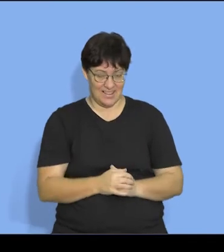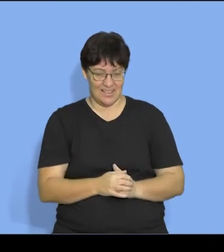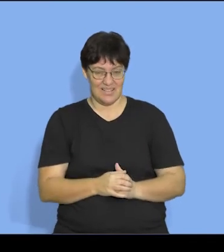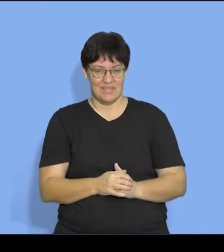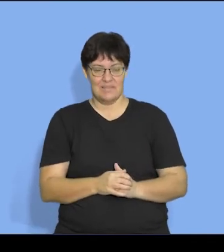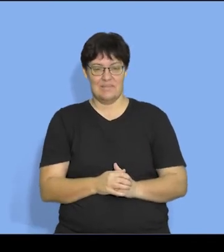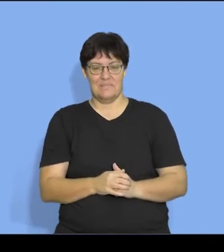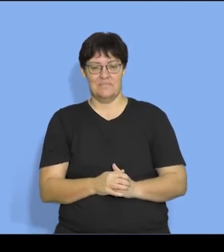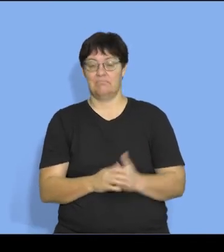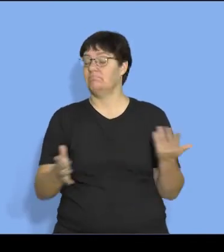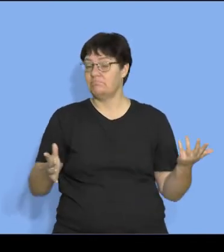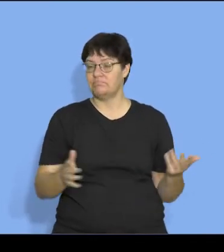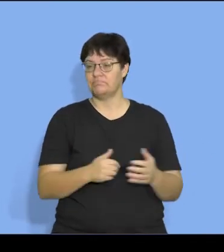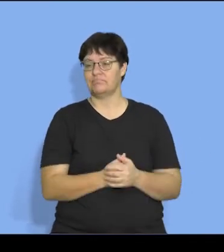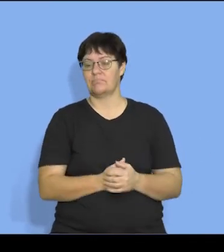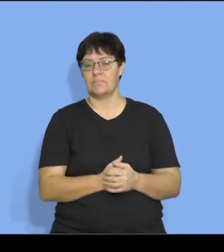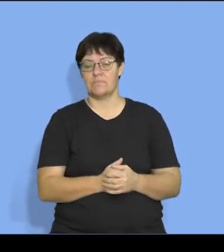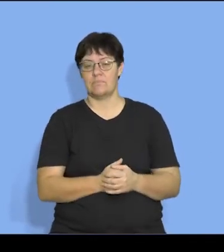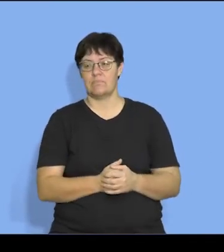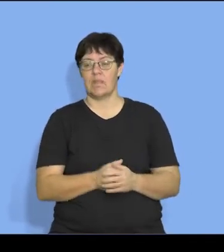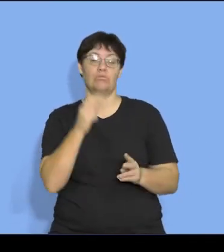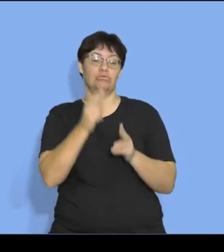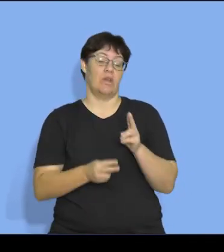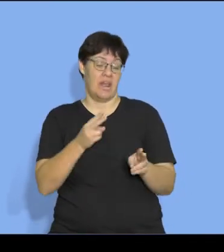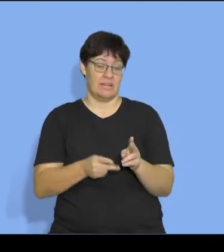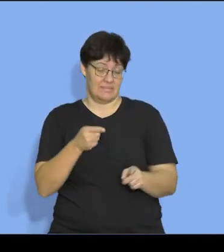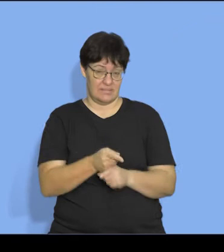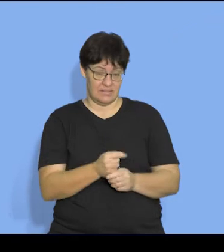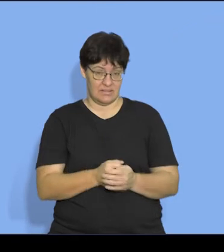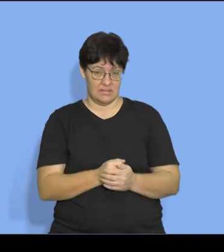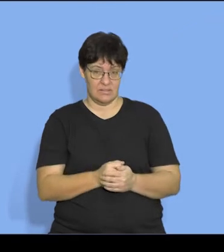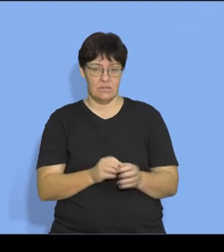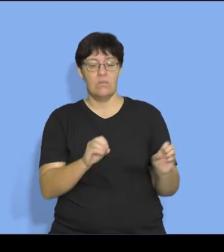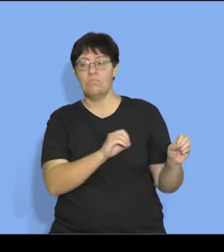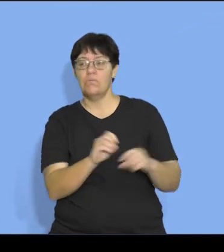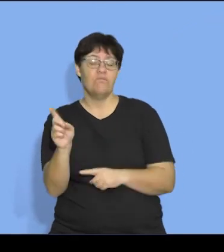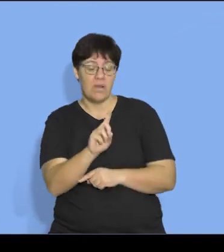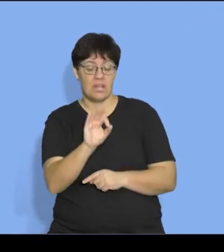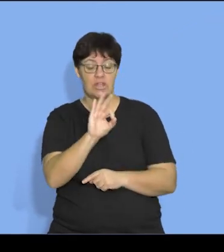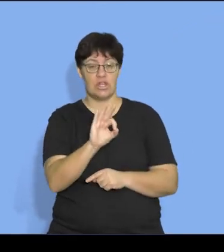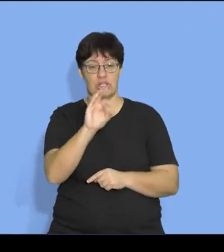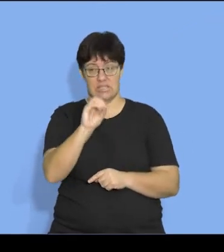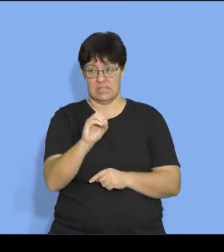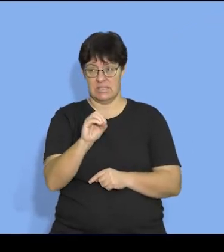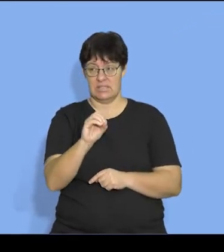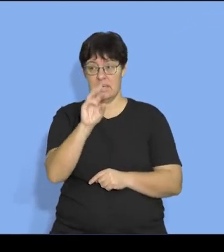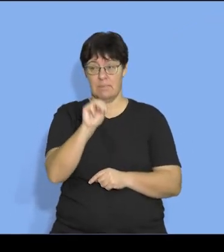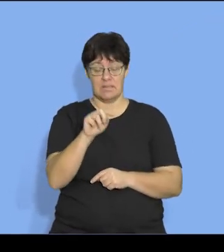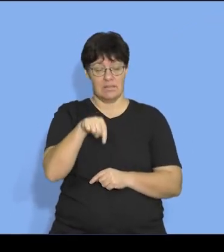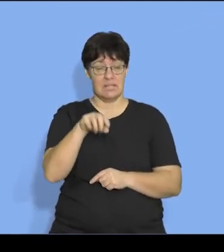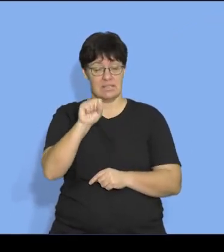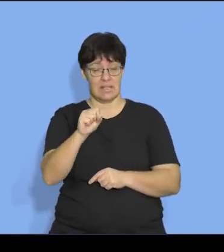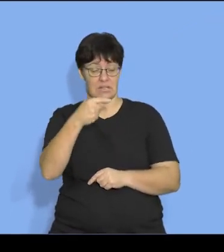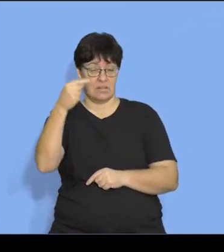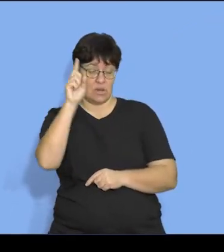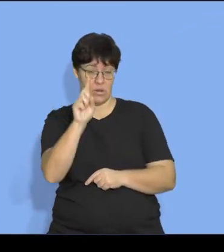So, you're sitting in a train which is moving at 30 meters per second north, what is your